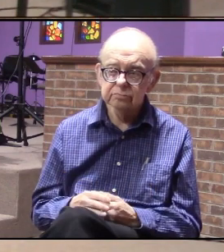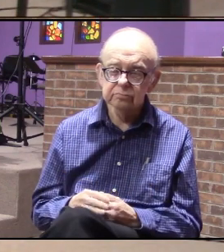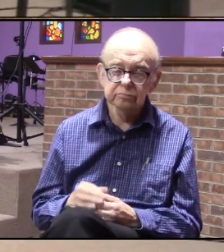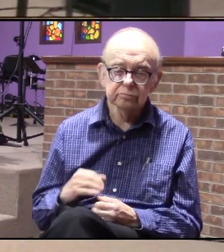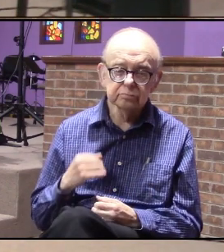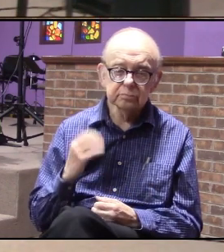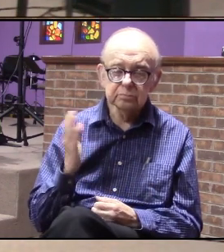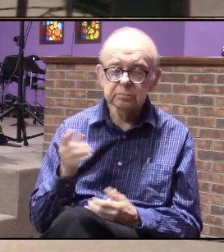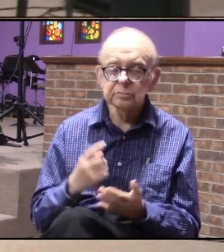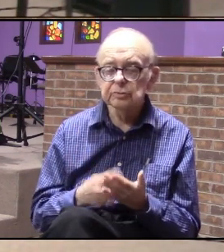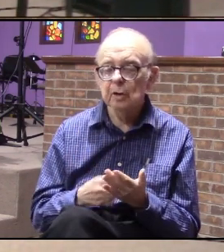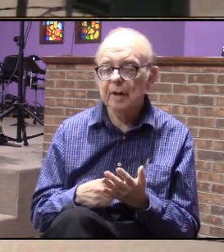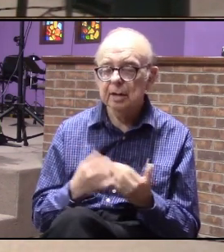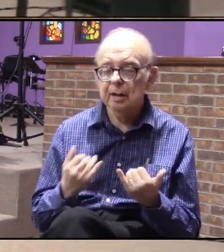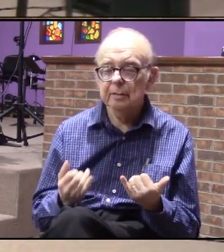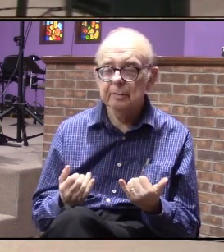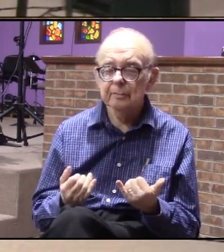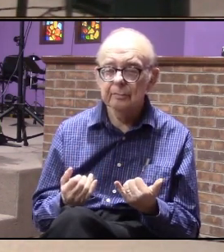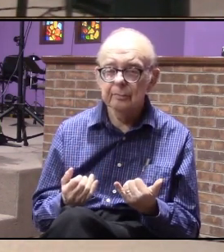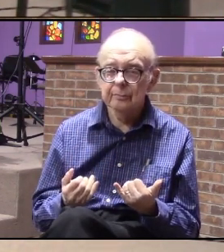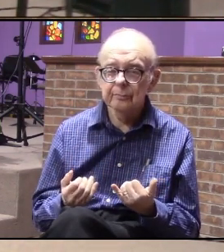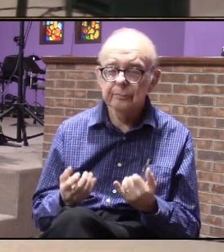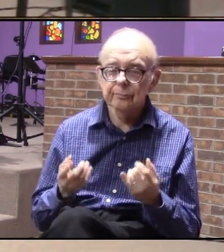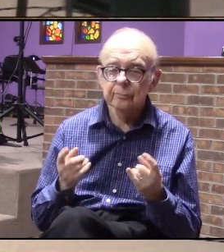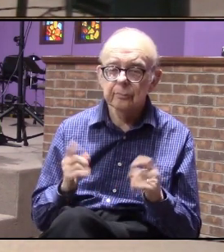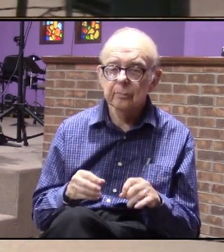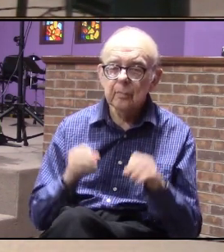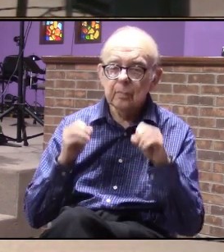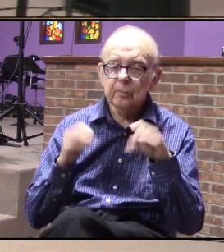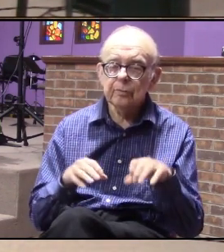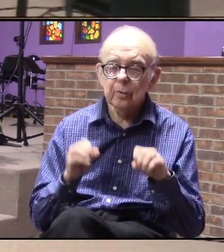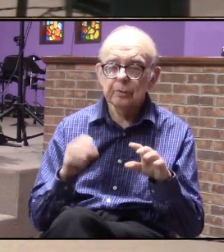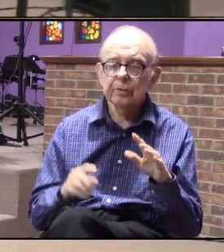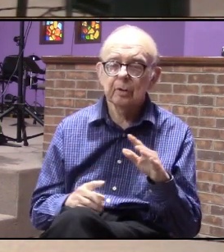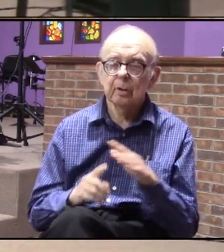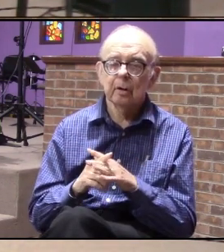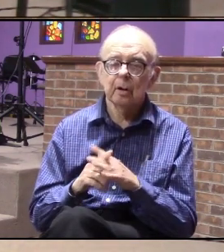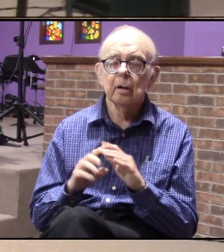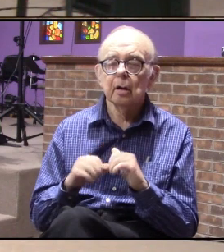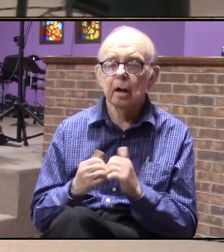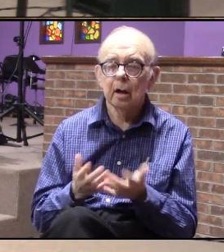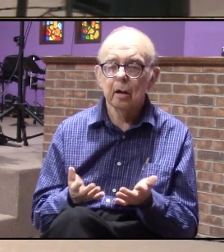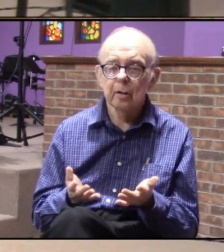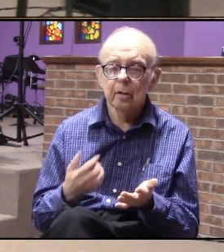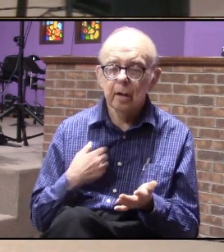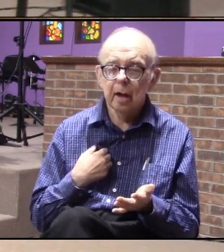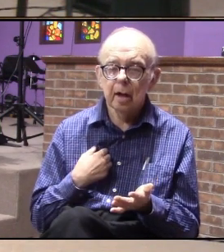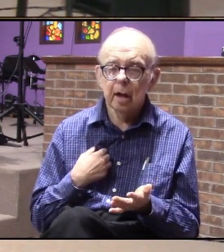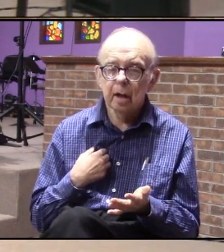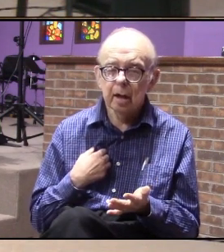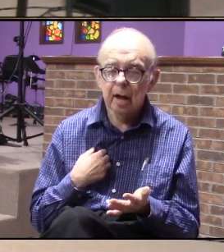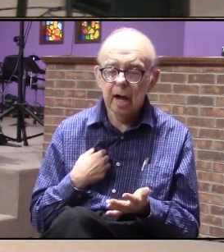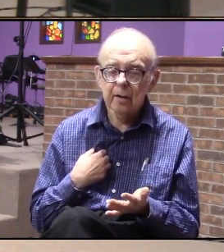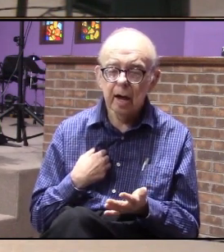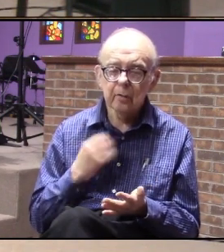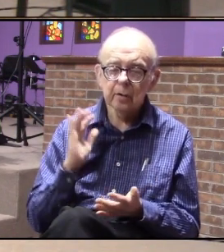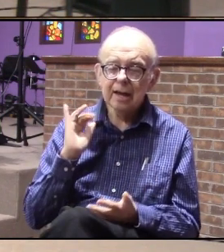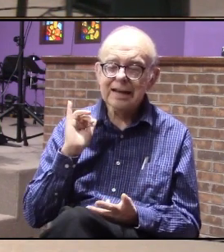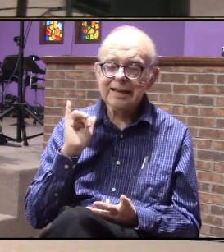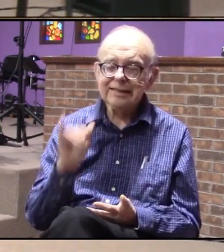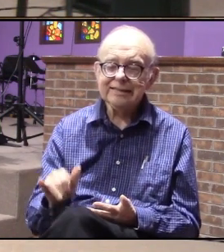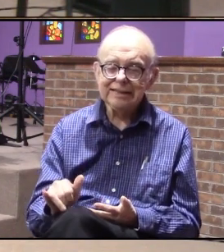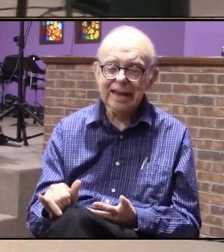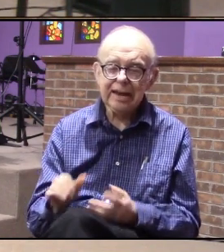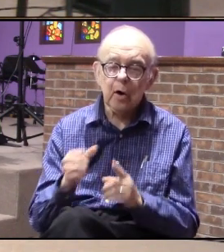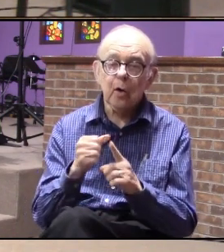what we're going to talk about is, when these storms come, how am I going to remain holding